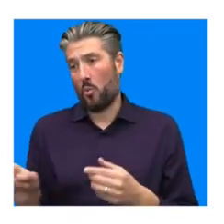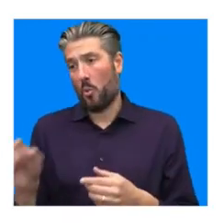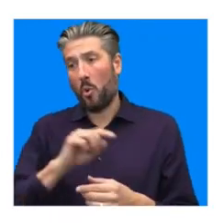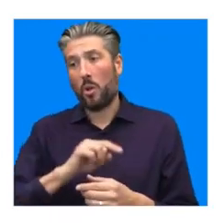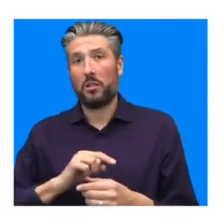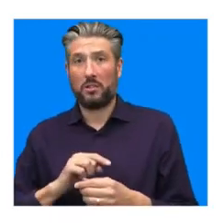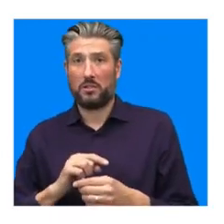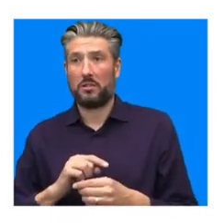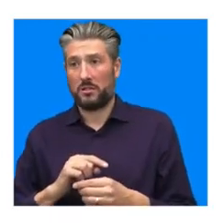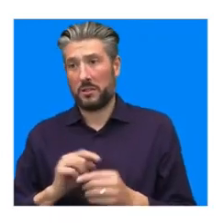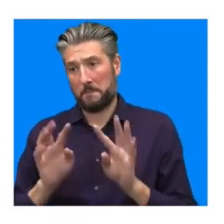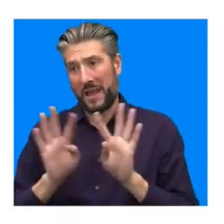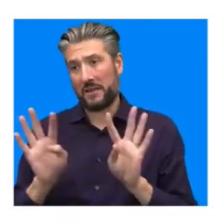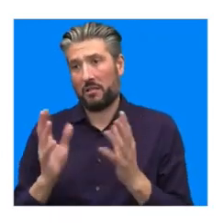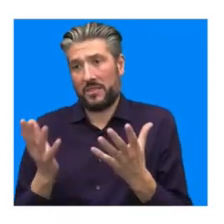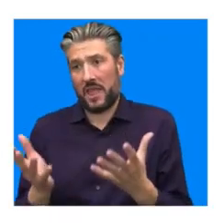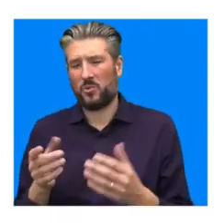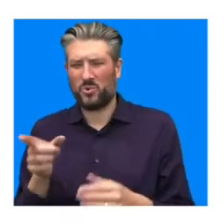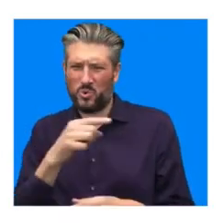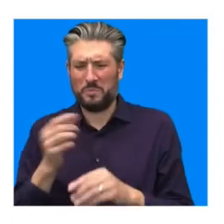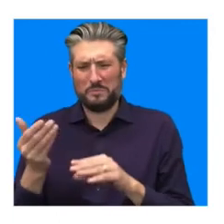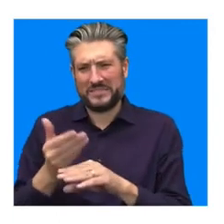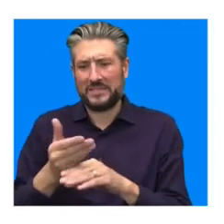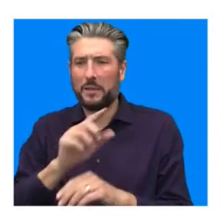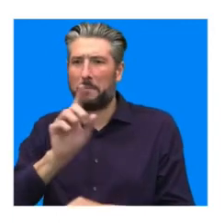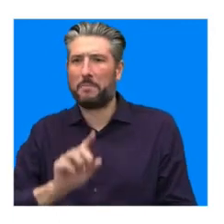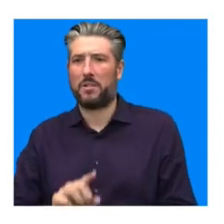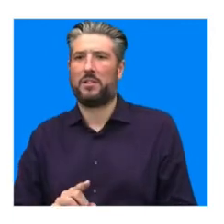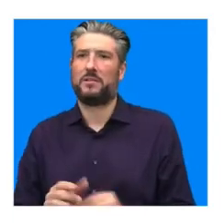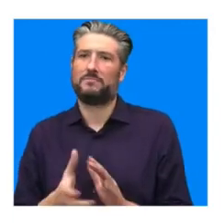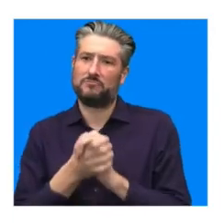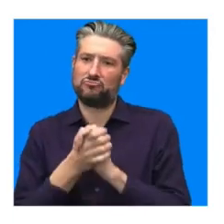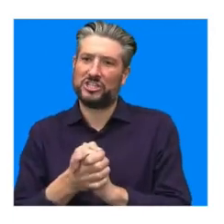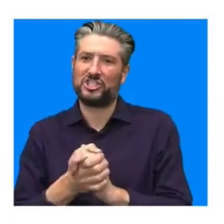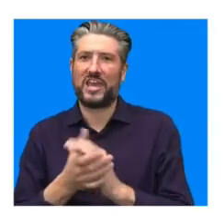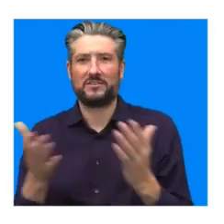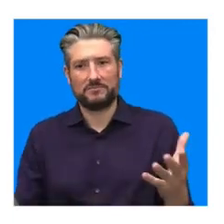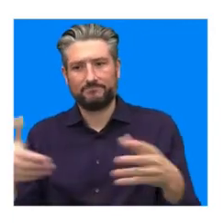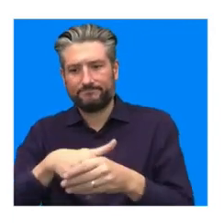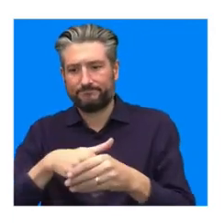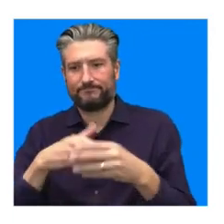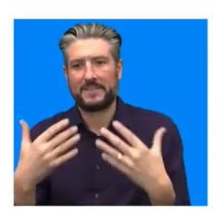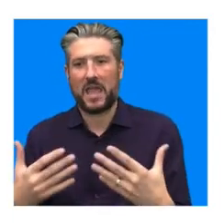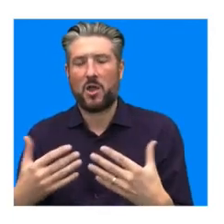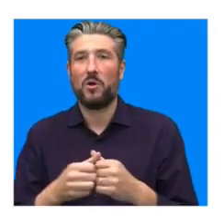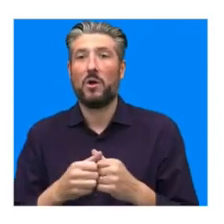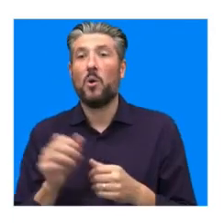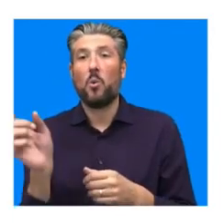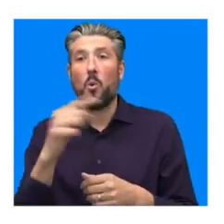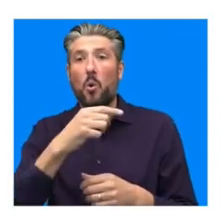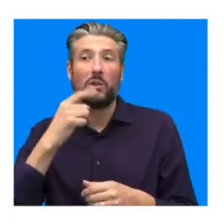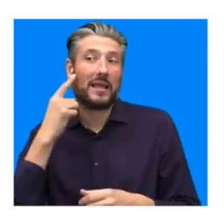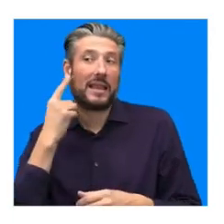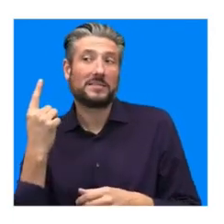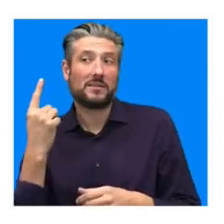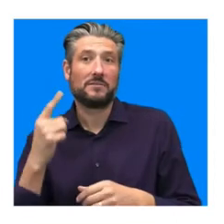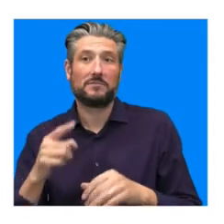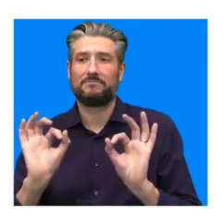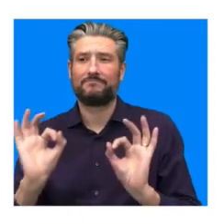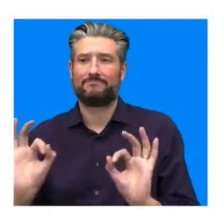out. I know how busy you all are, so this is very much appreciated. And to all those who are listening, have a safe year. Thank you very